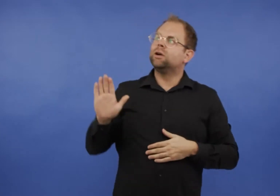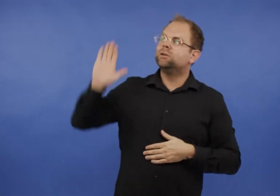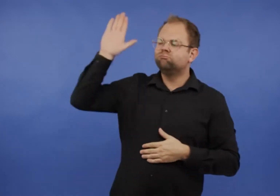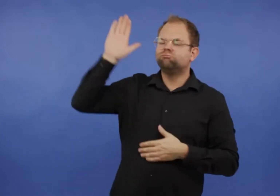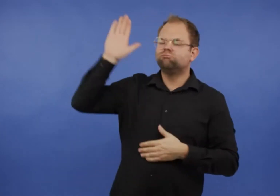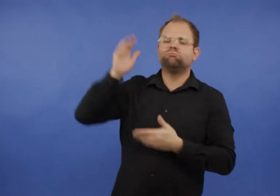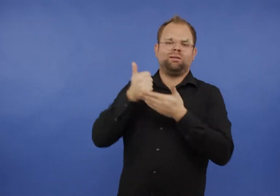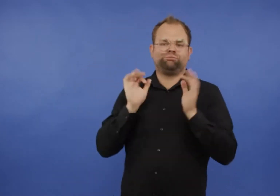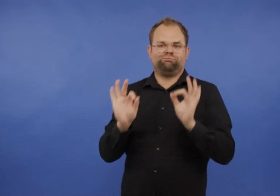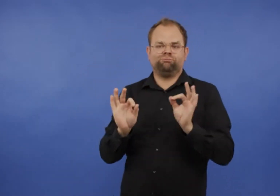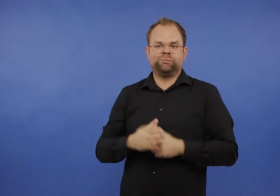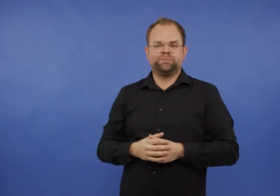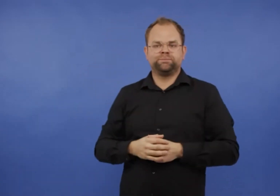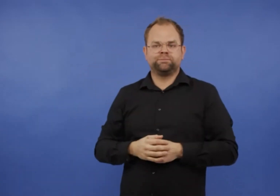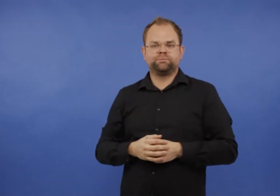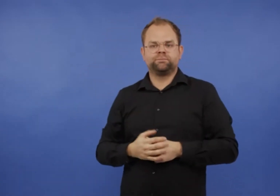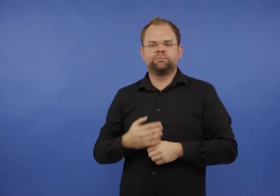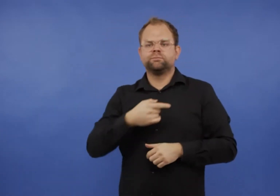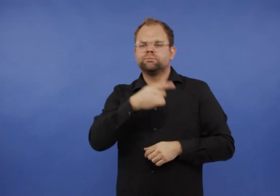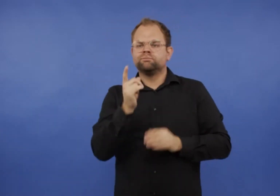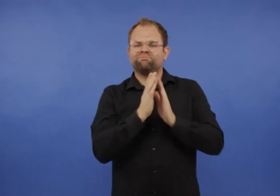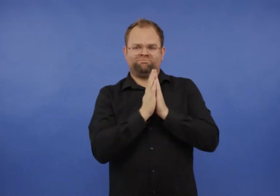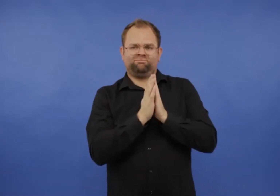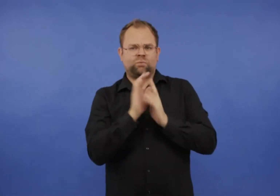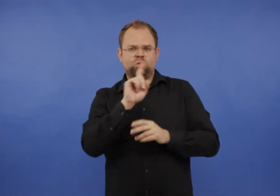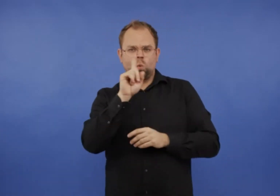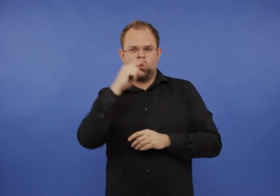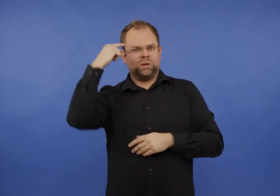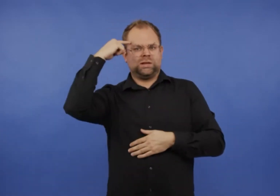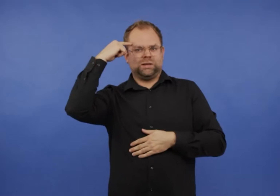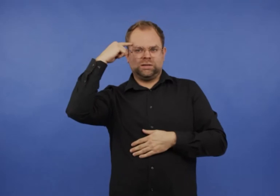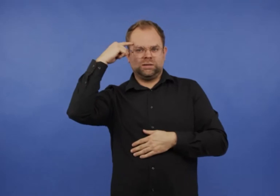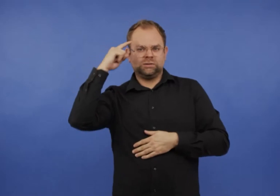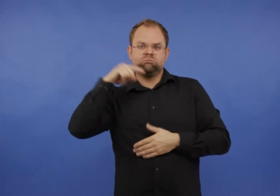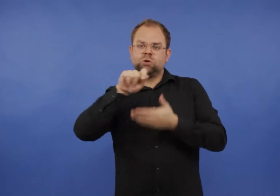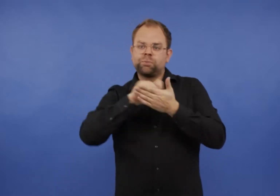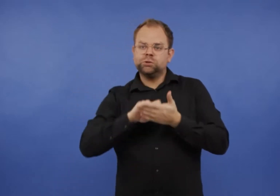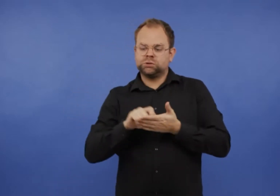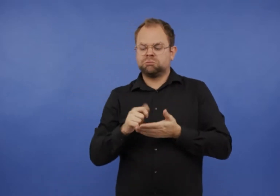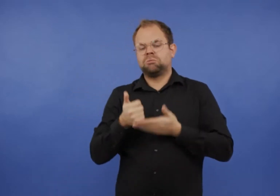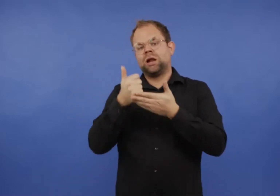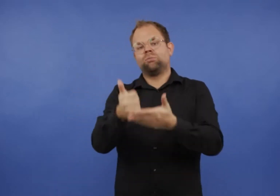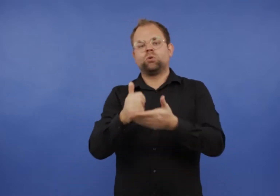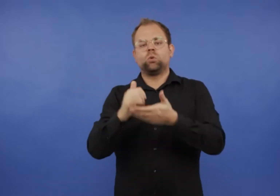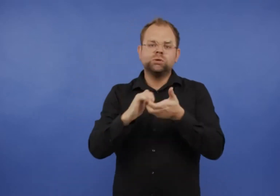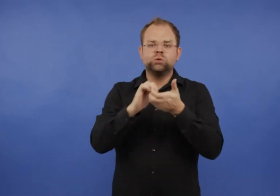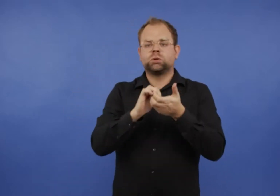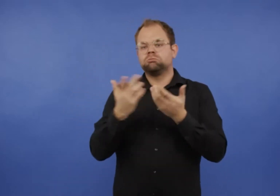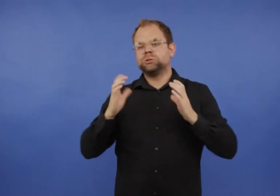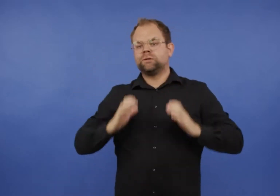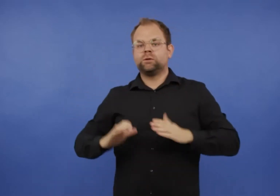who are working in conflict situations. Every country has a military, and where there is a military, there is opportunity